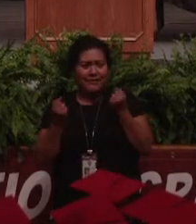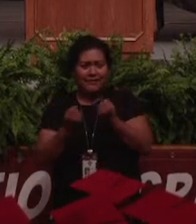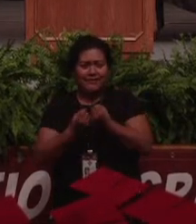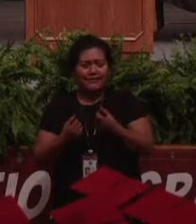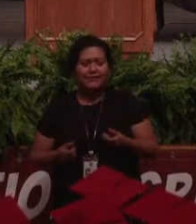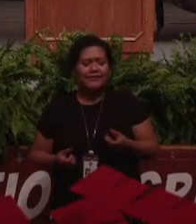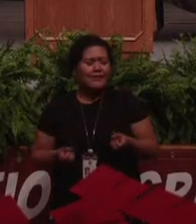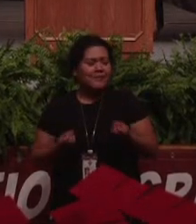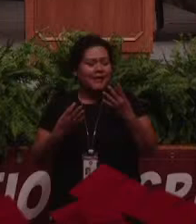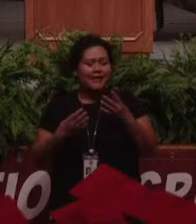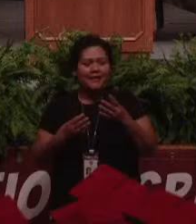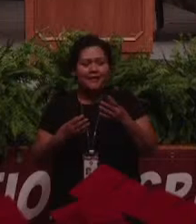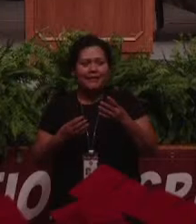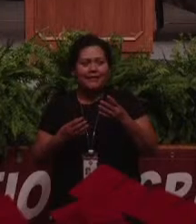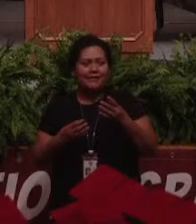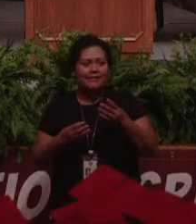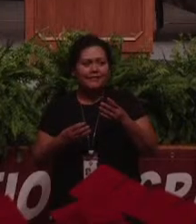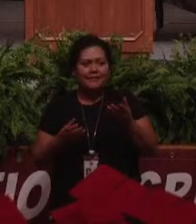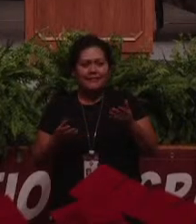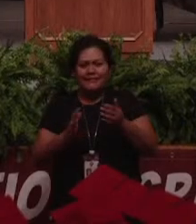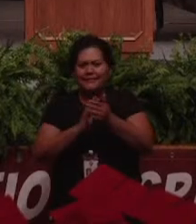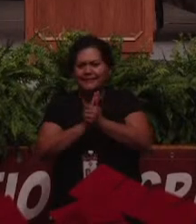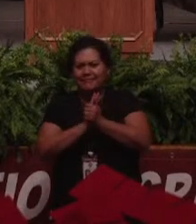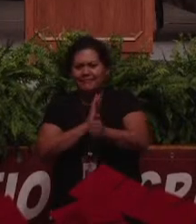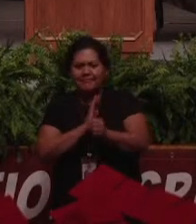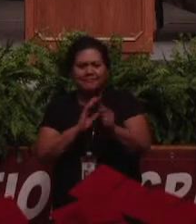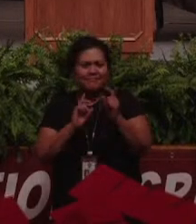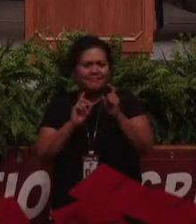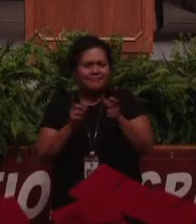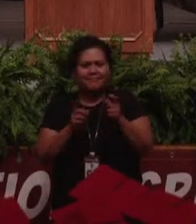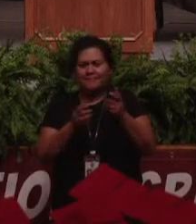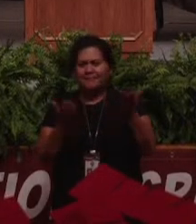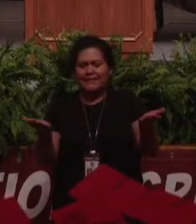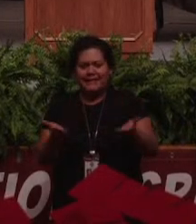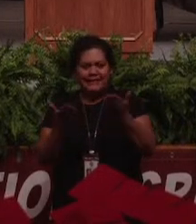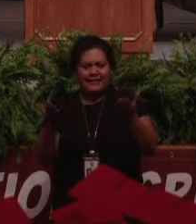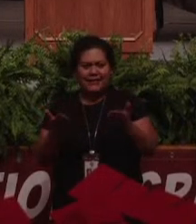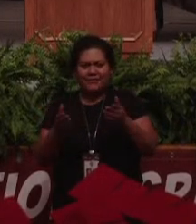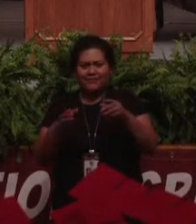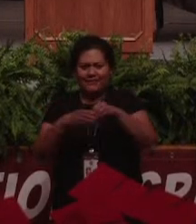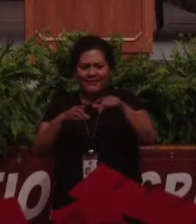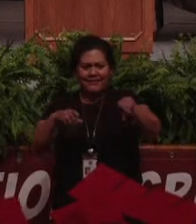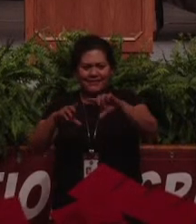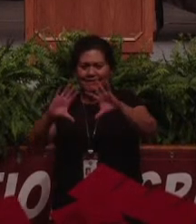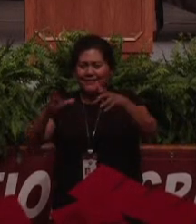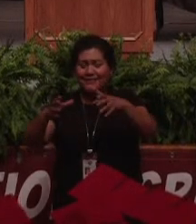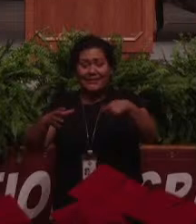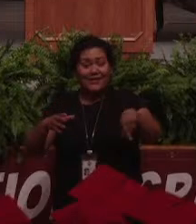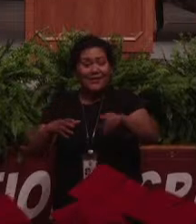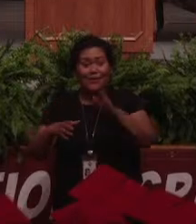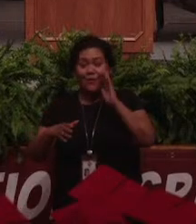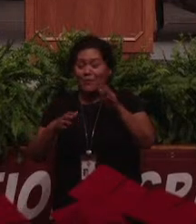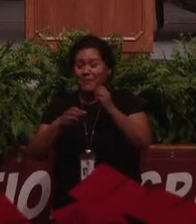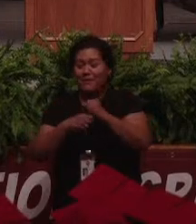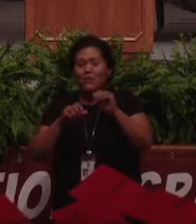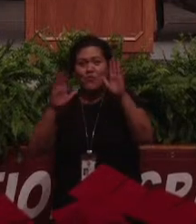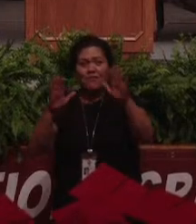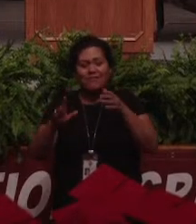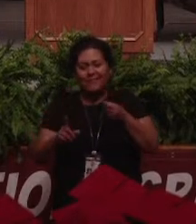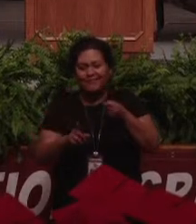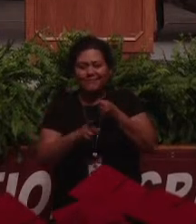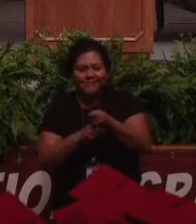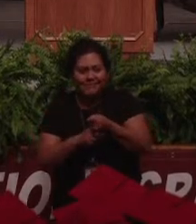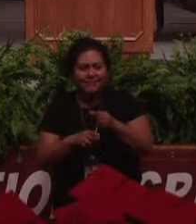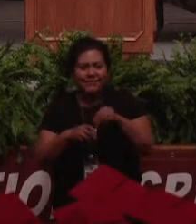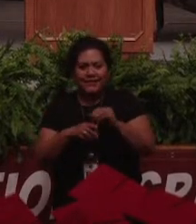There are so many gifts and talents in the class of 2022 that you all will make a great impact on